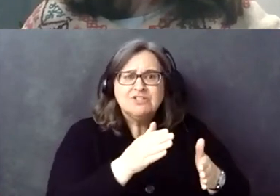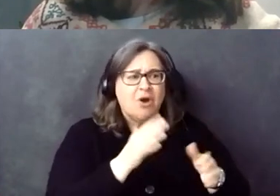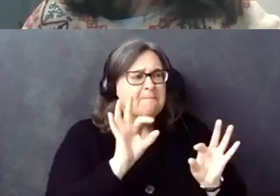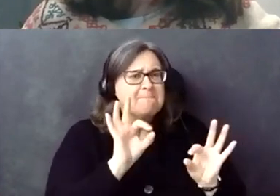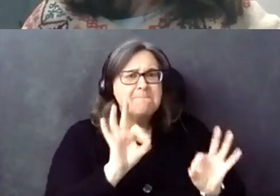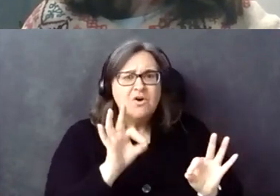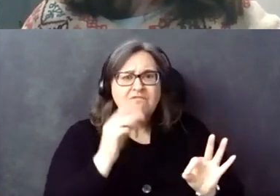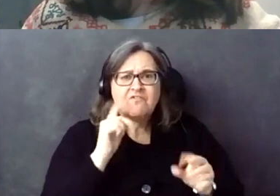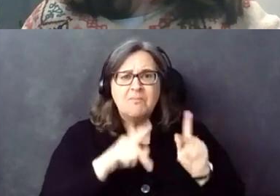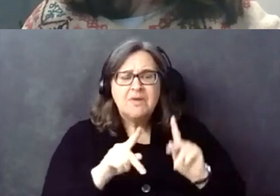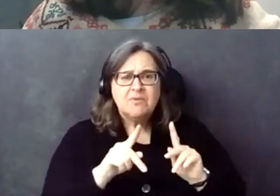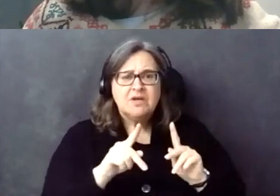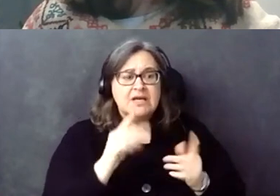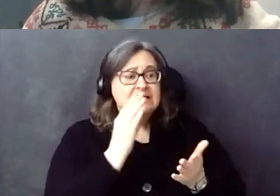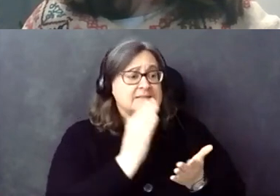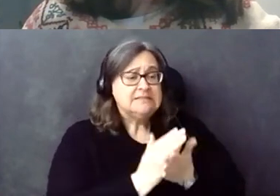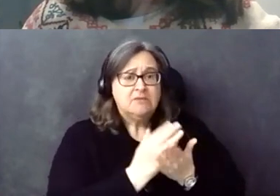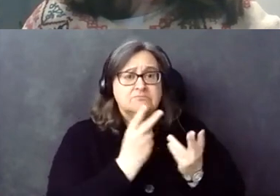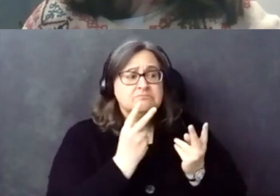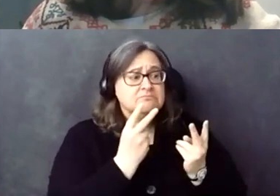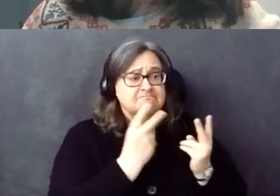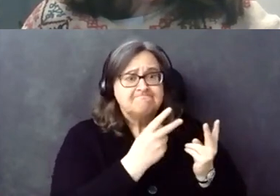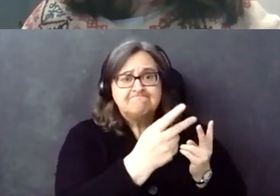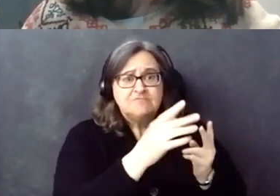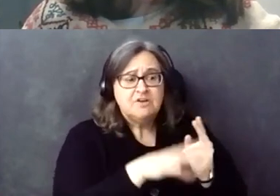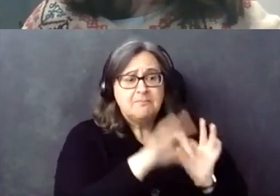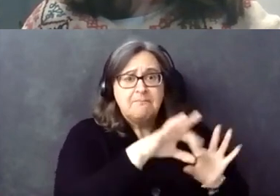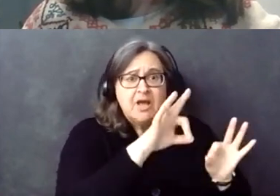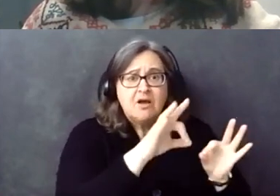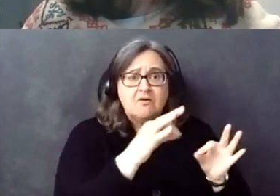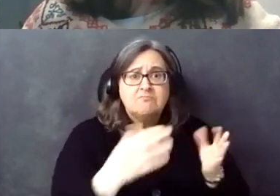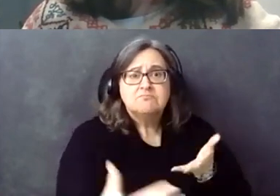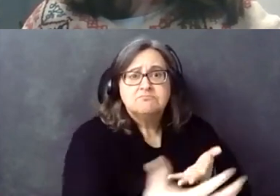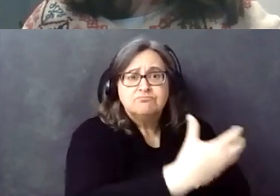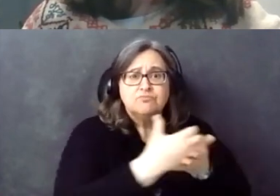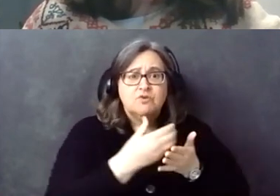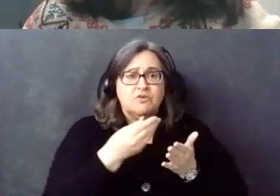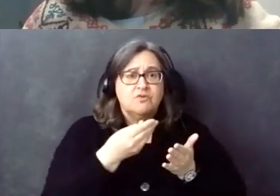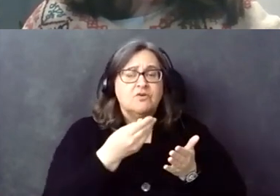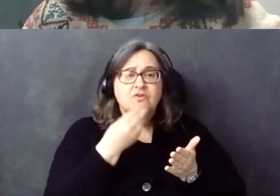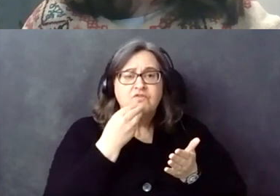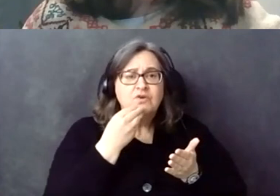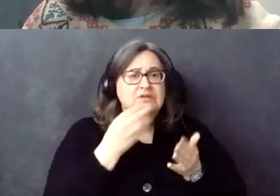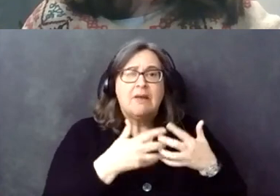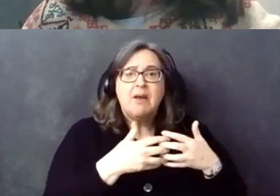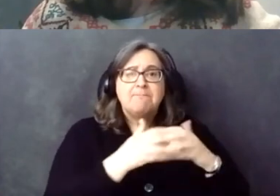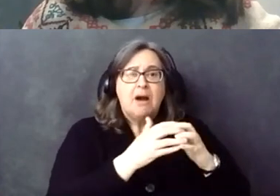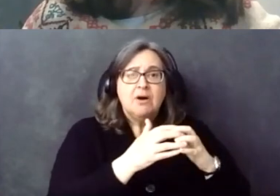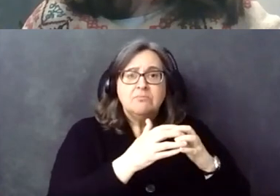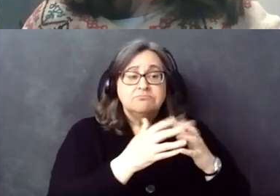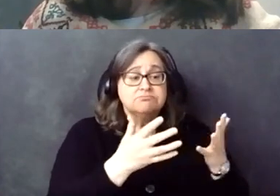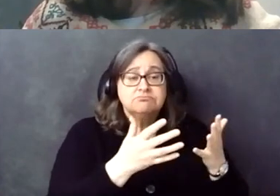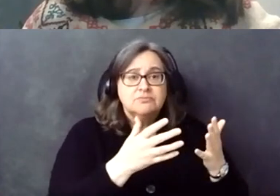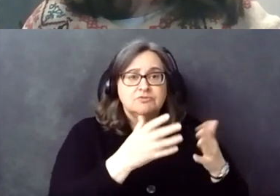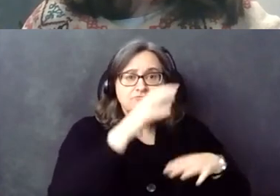people to stop by, pick up food on a pop-up or on a regular basis. Think